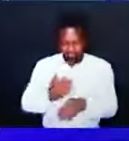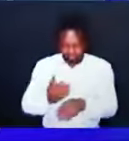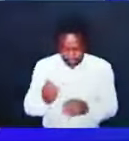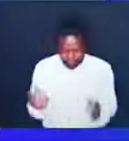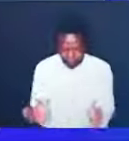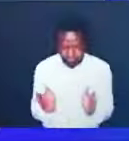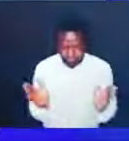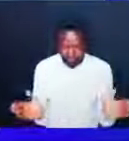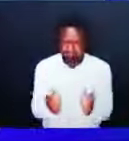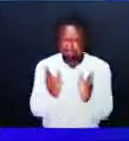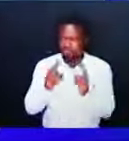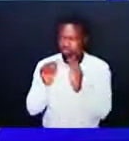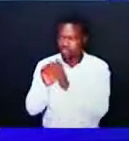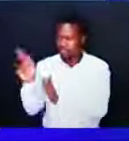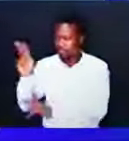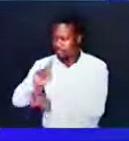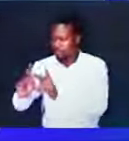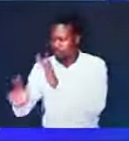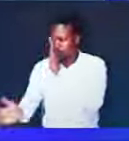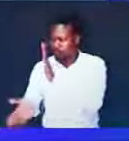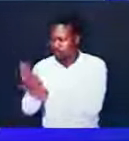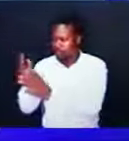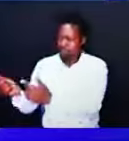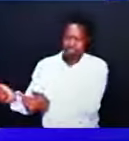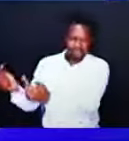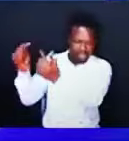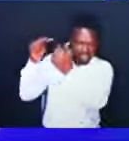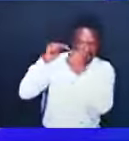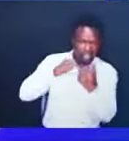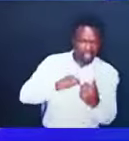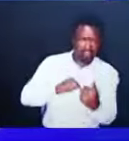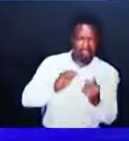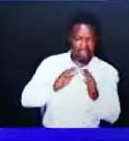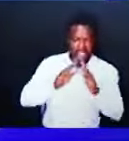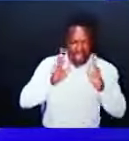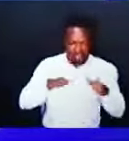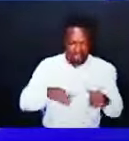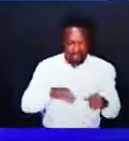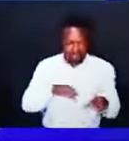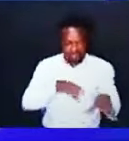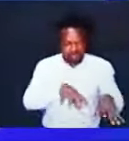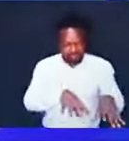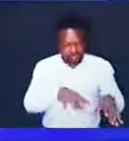that people will love to come and marry in our household.